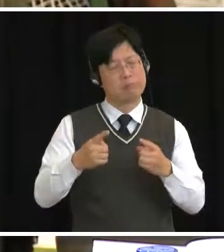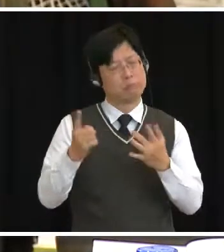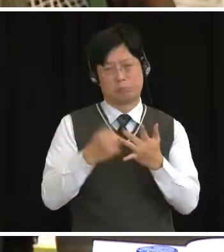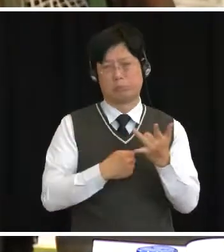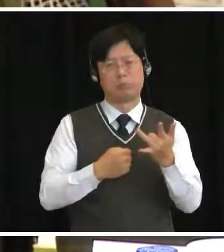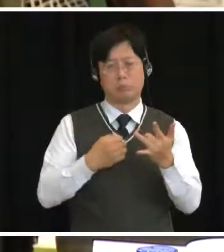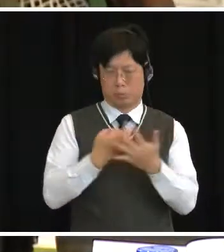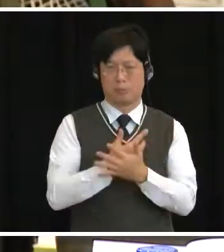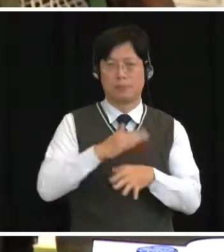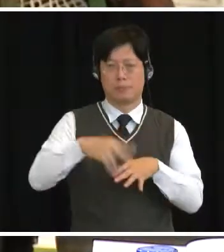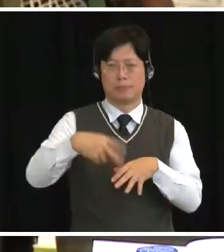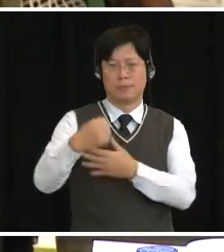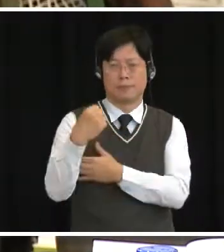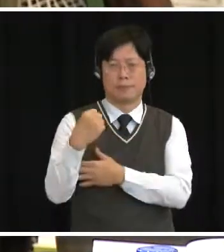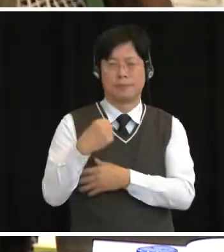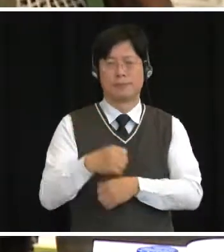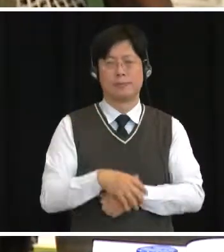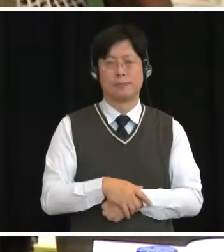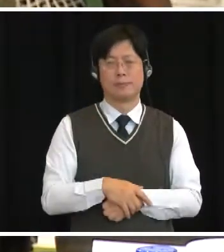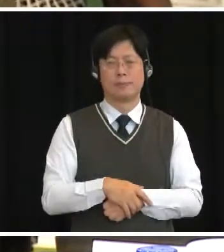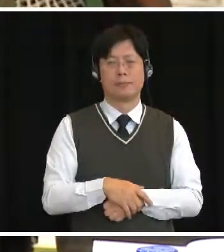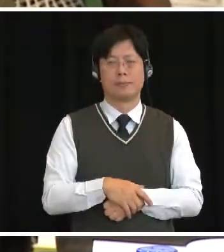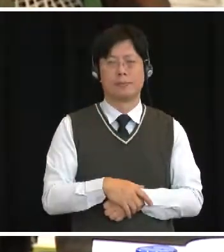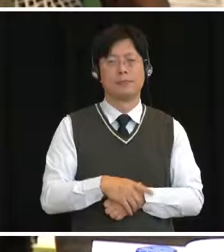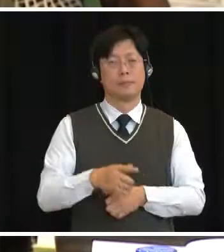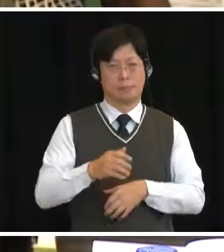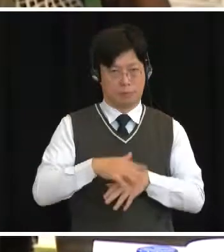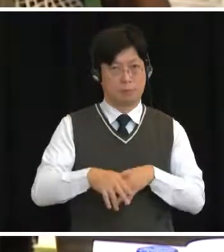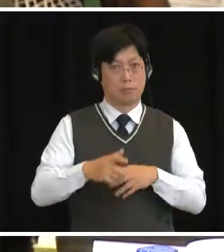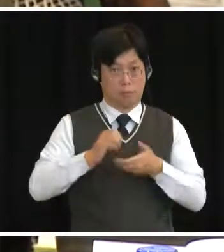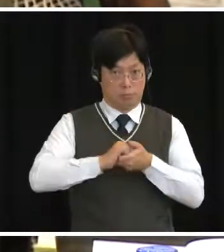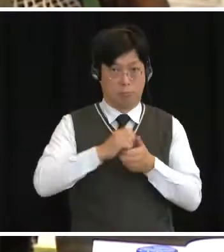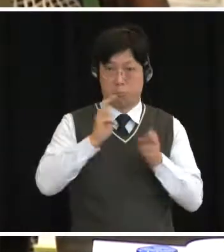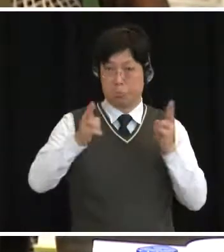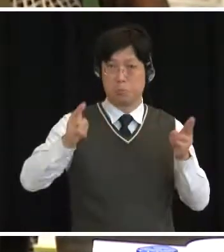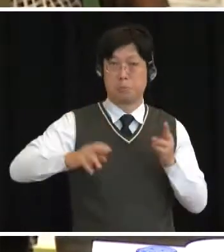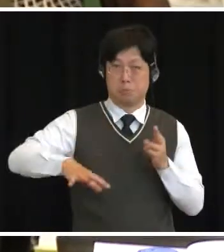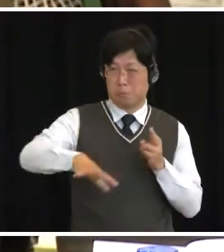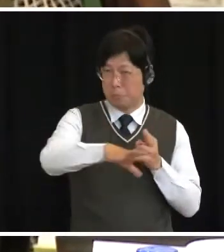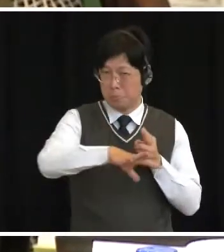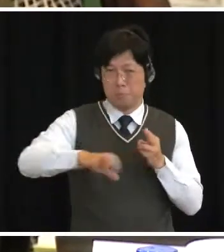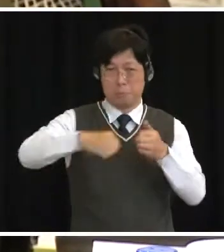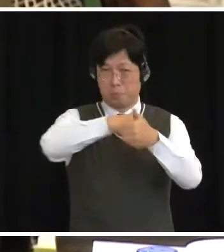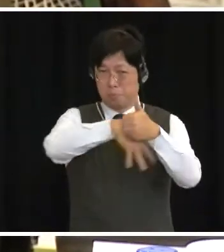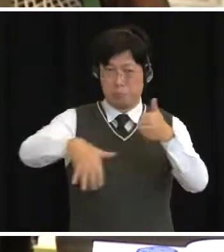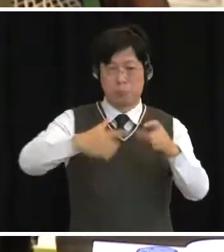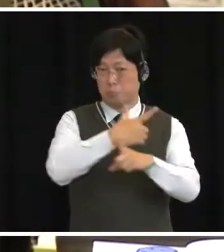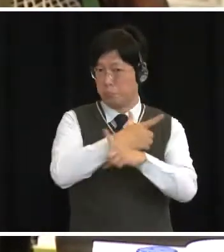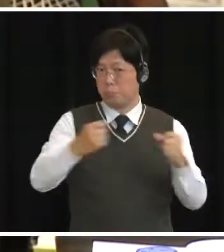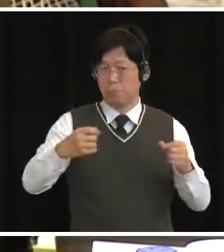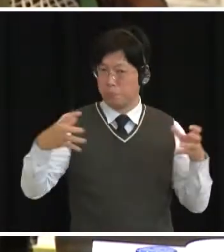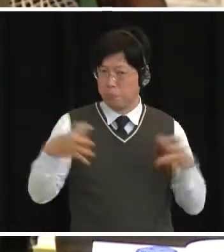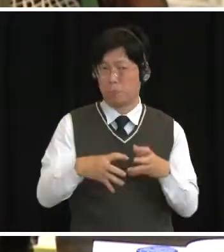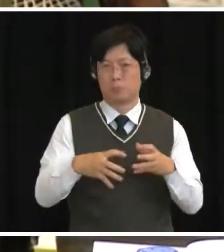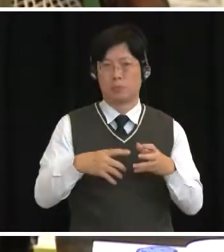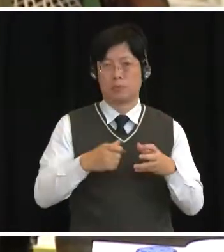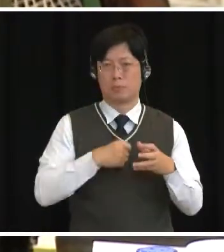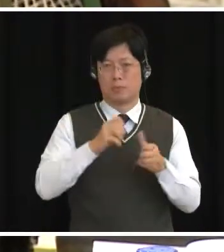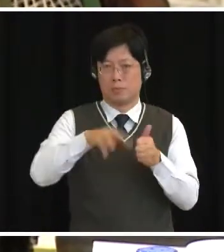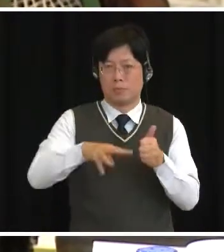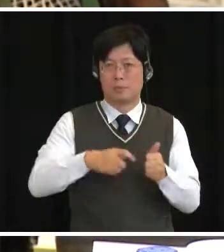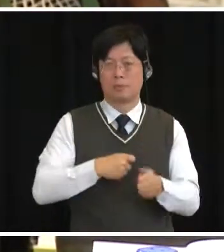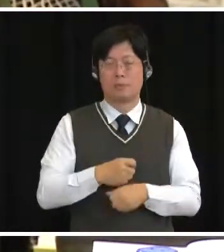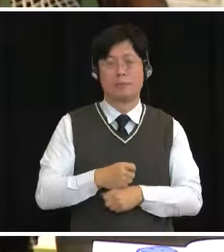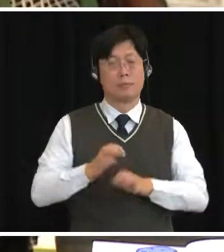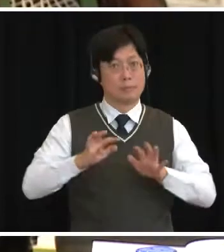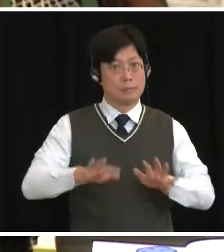public. There's always room for improvement. We will work harder, but we do ask all the